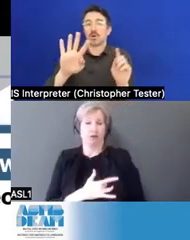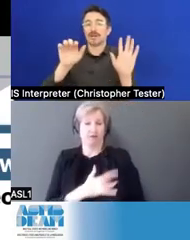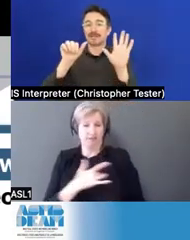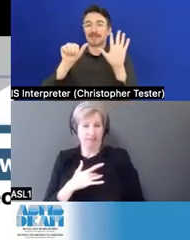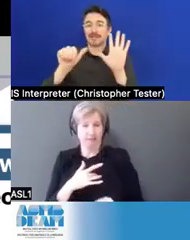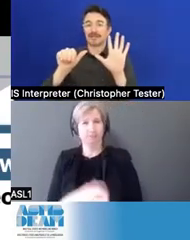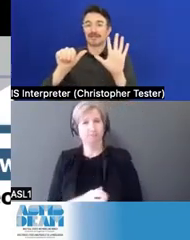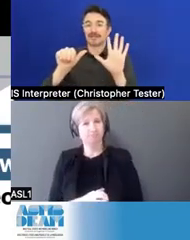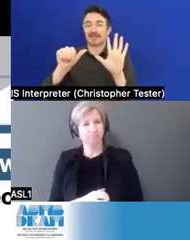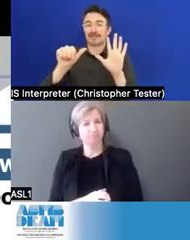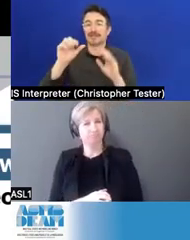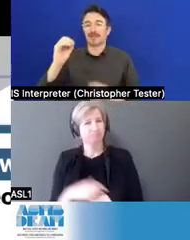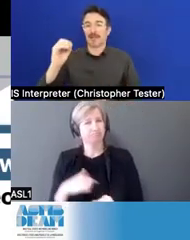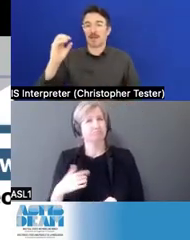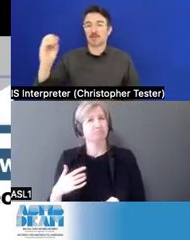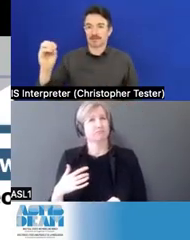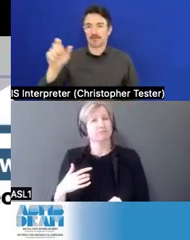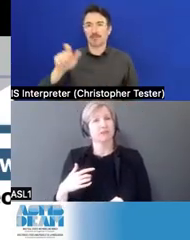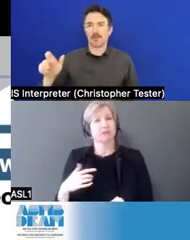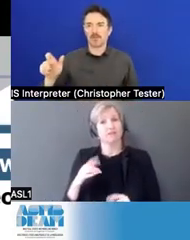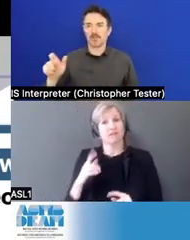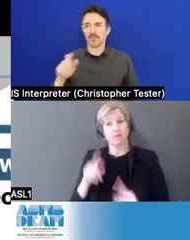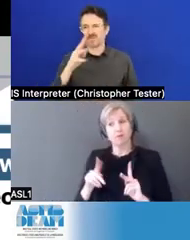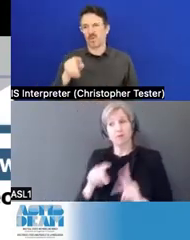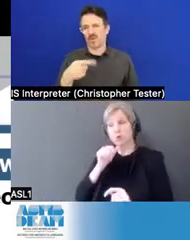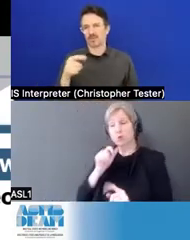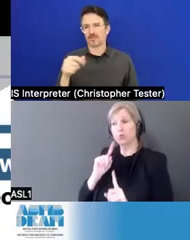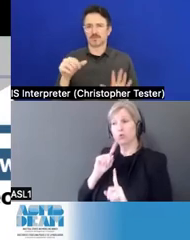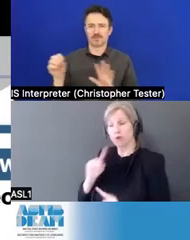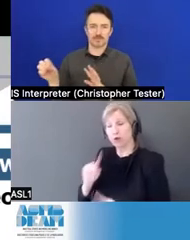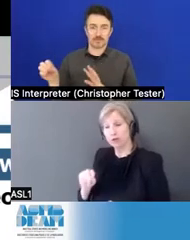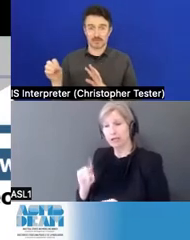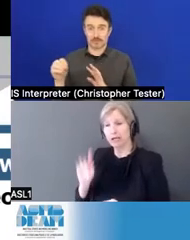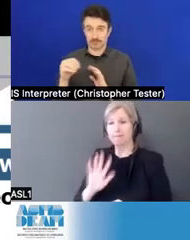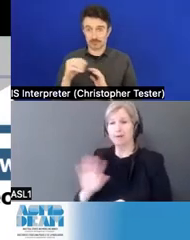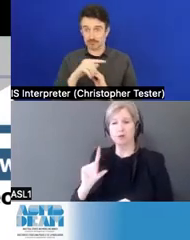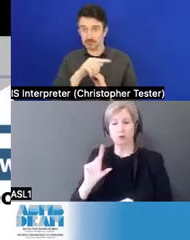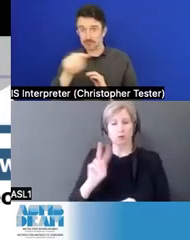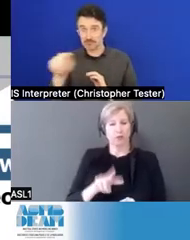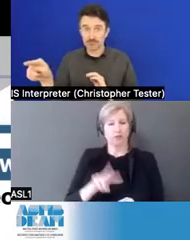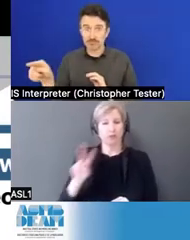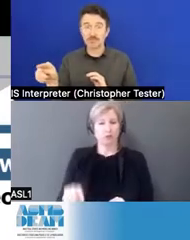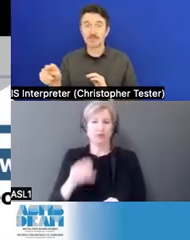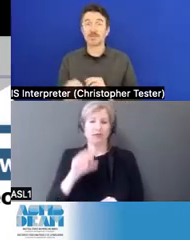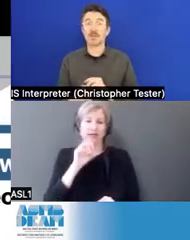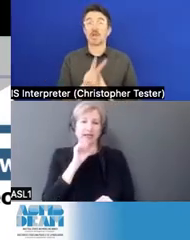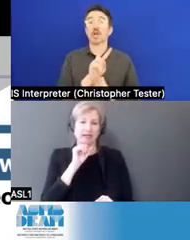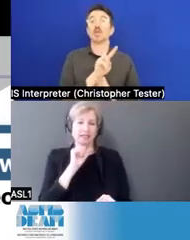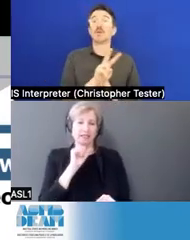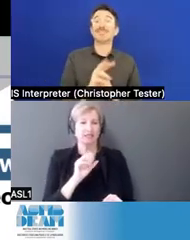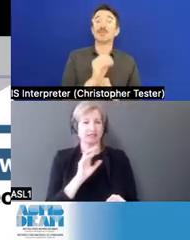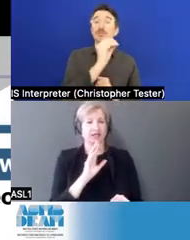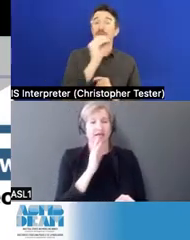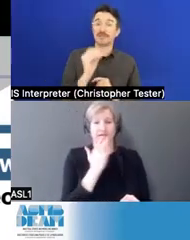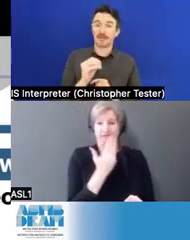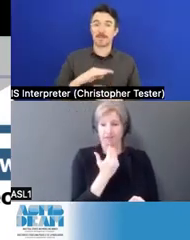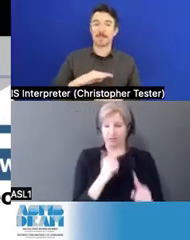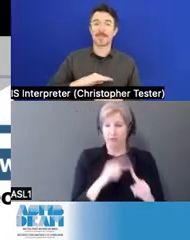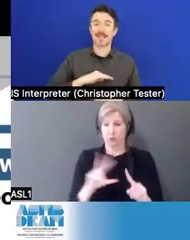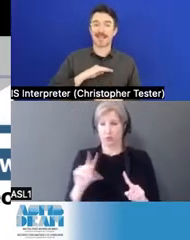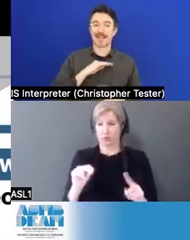about 22% of these respondents were youth aged 15 to 30 years, so youth.